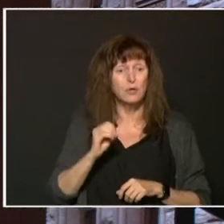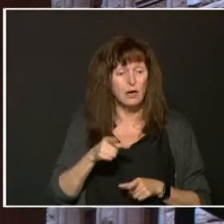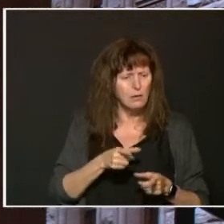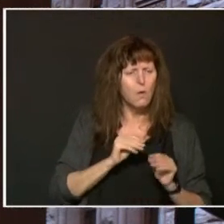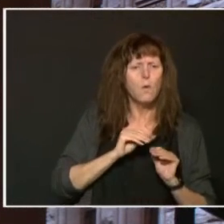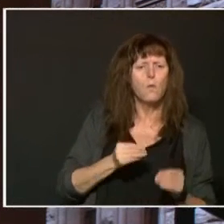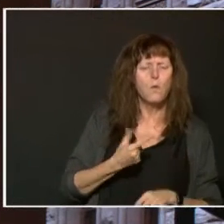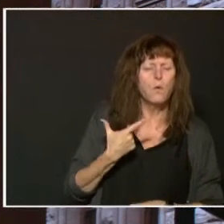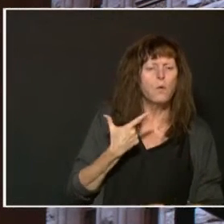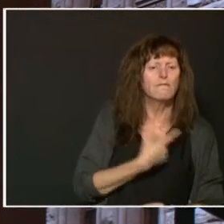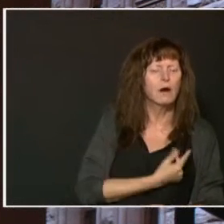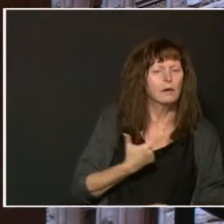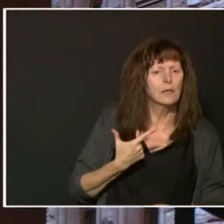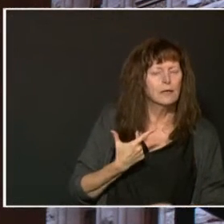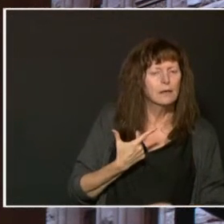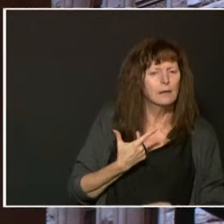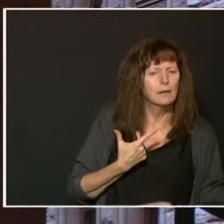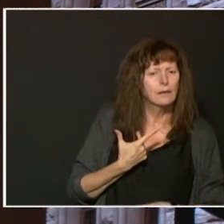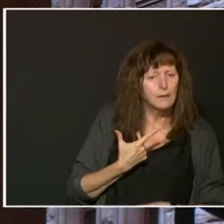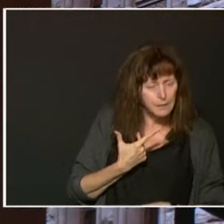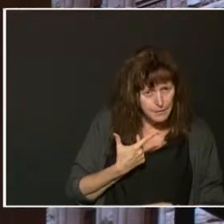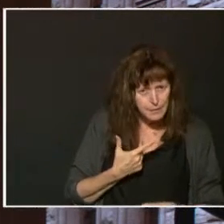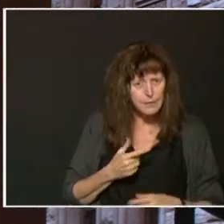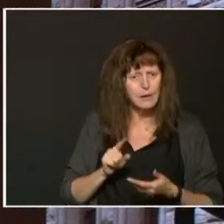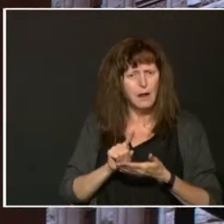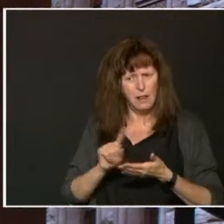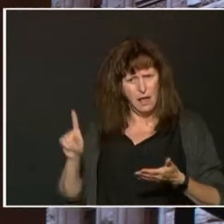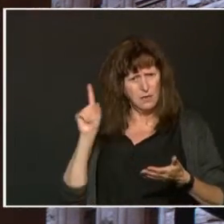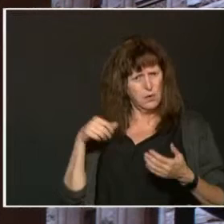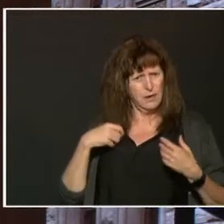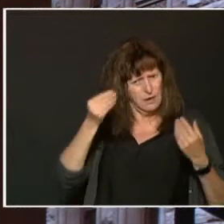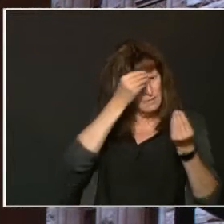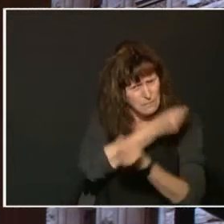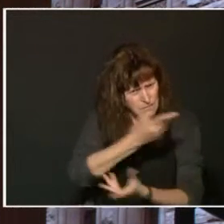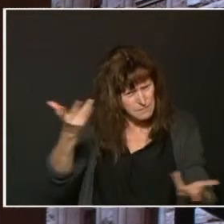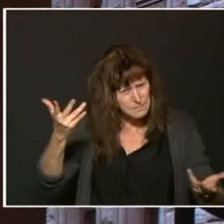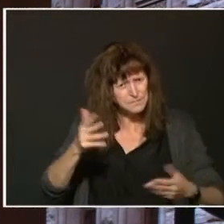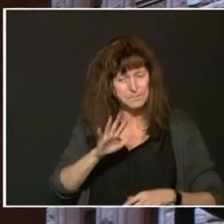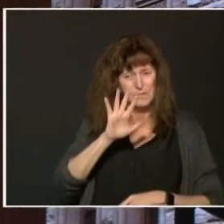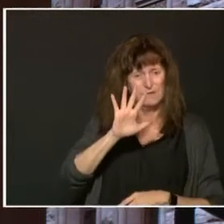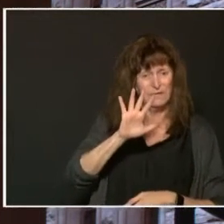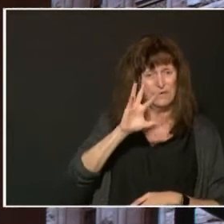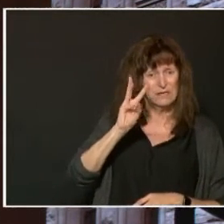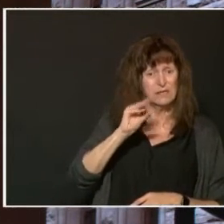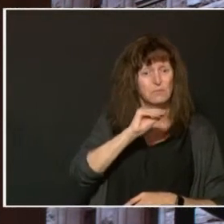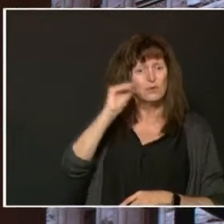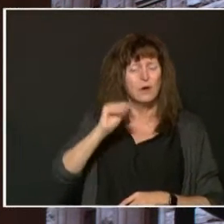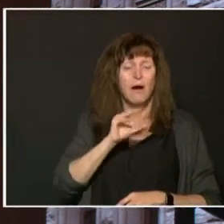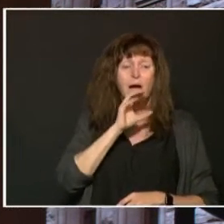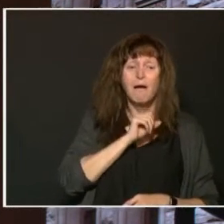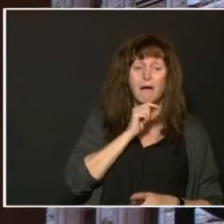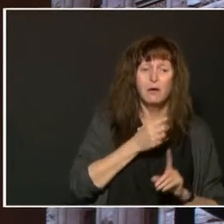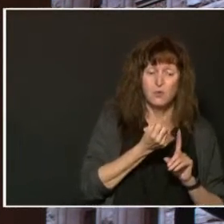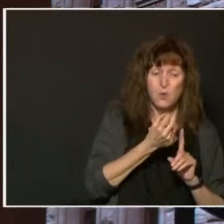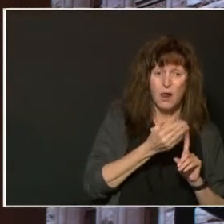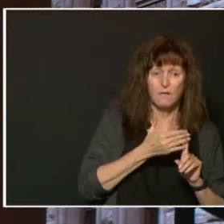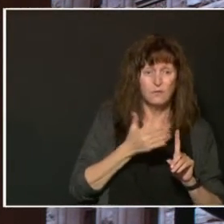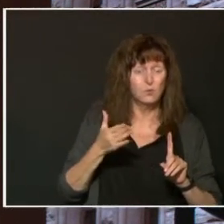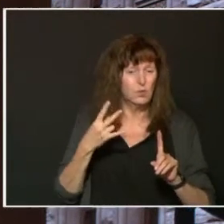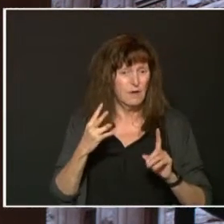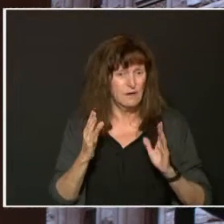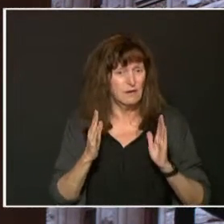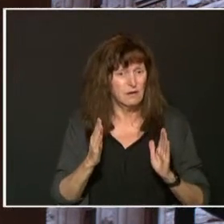said 58.6% of 12 to 17-year-olds had their first dose. And as of today, that number has risen